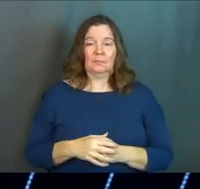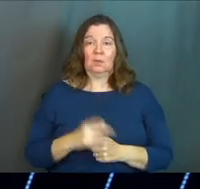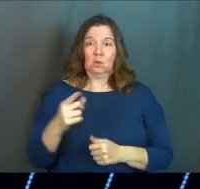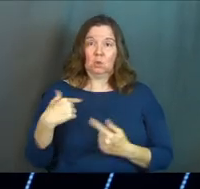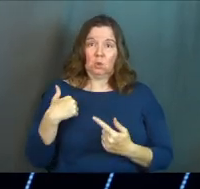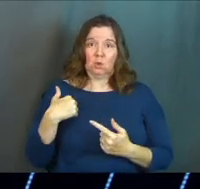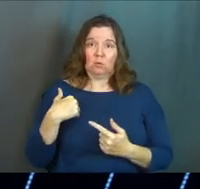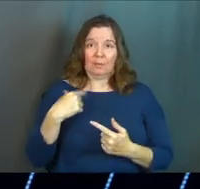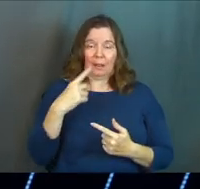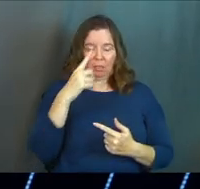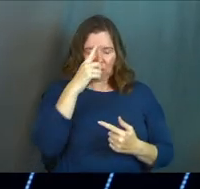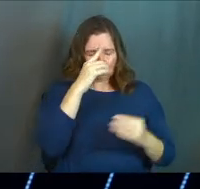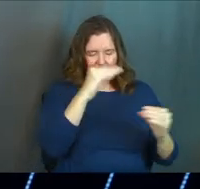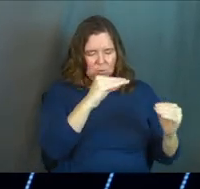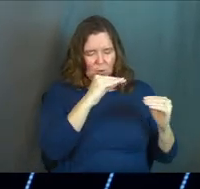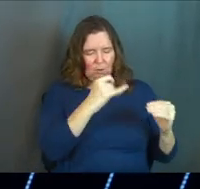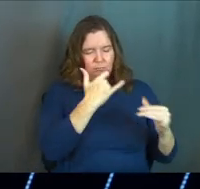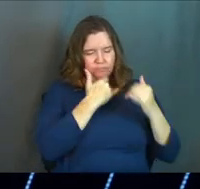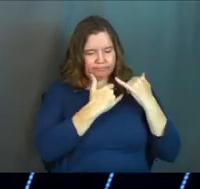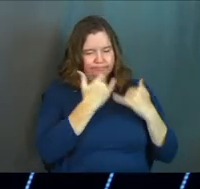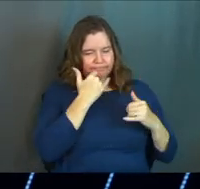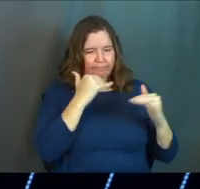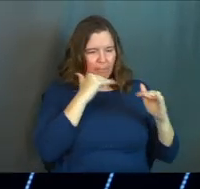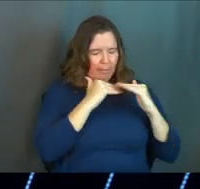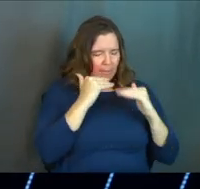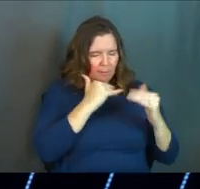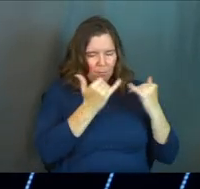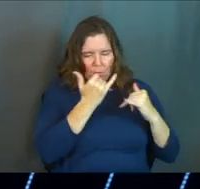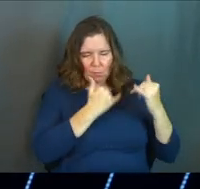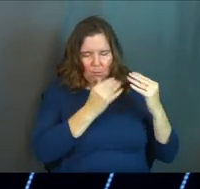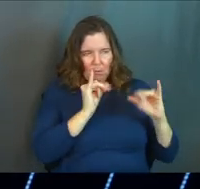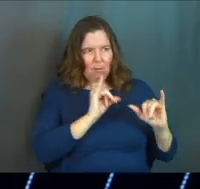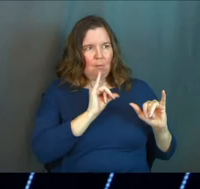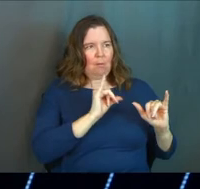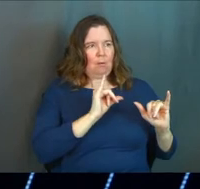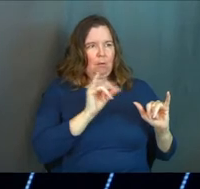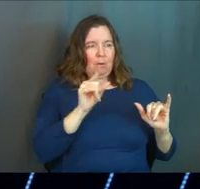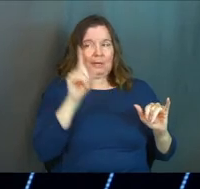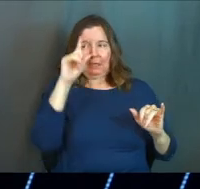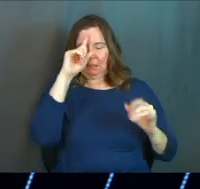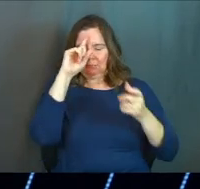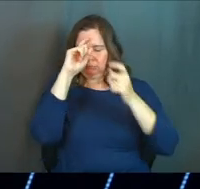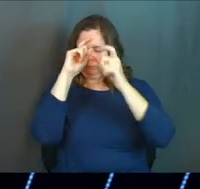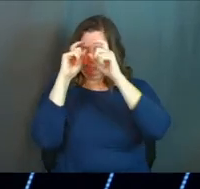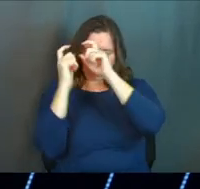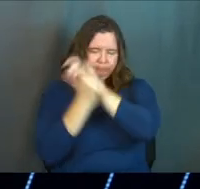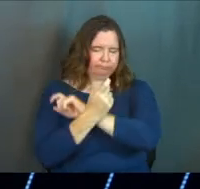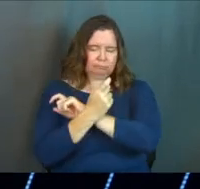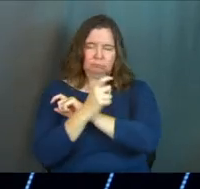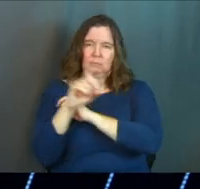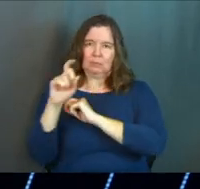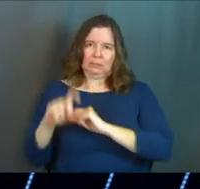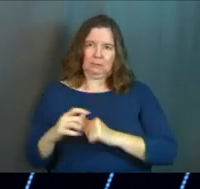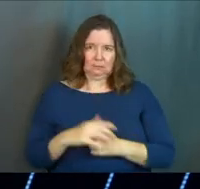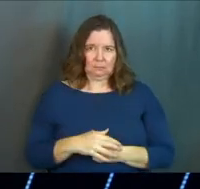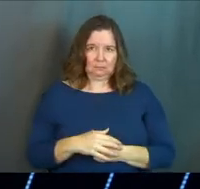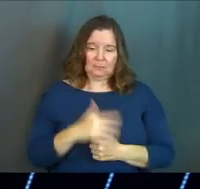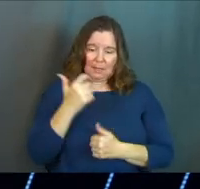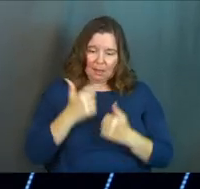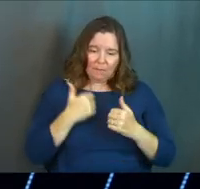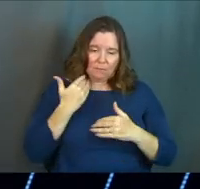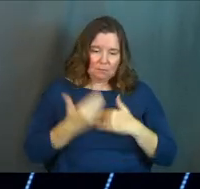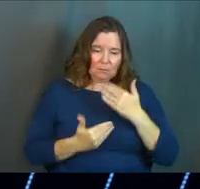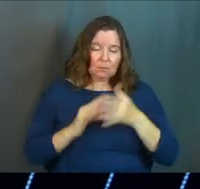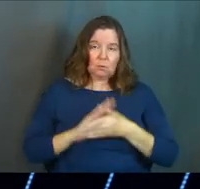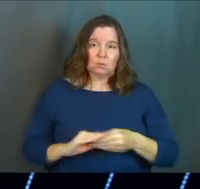You've been brainwashed in a lot of lies, and he needs to unbrainwash you. Every